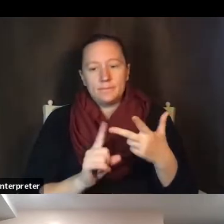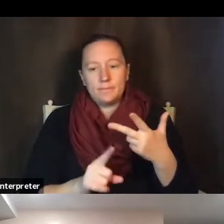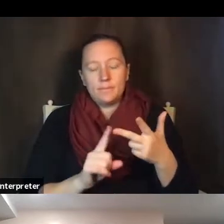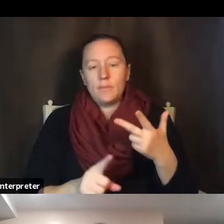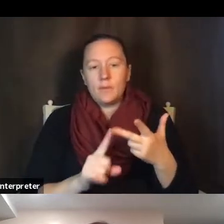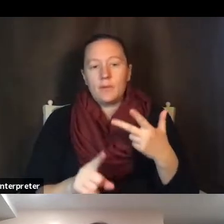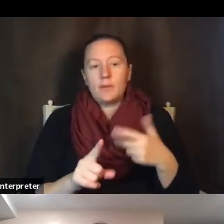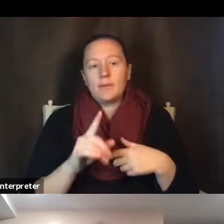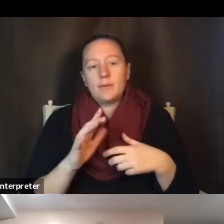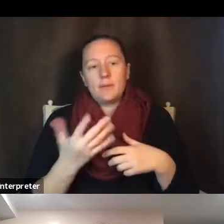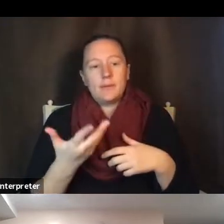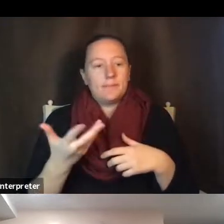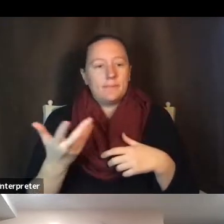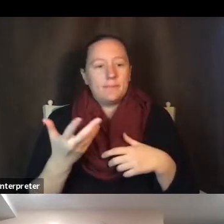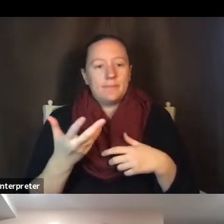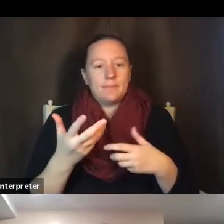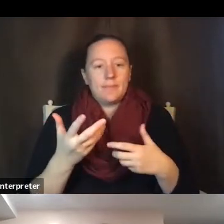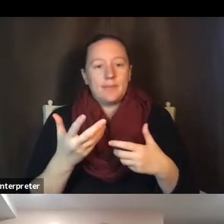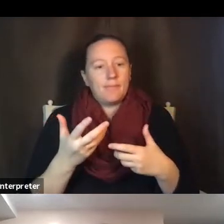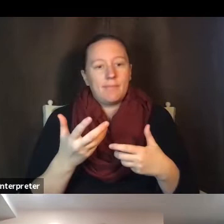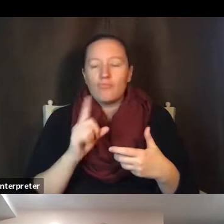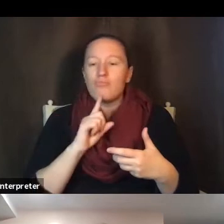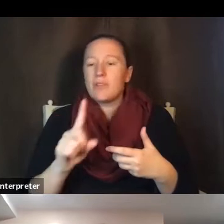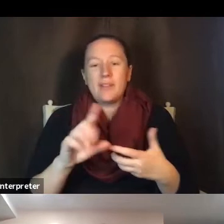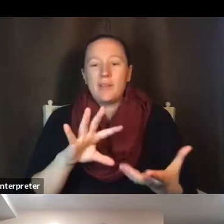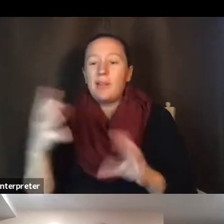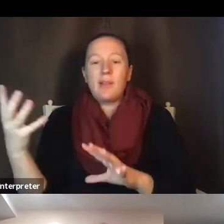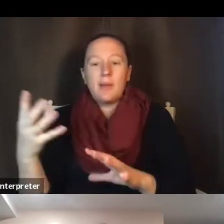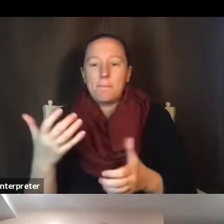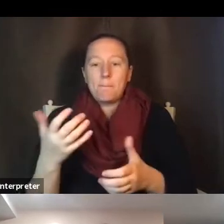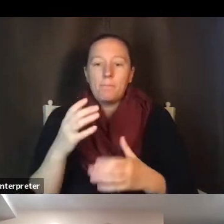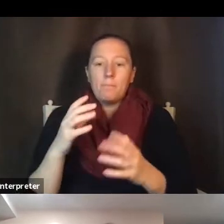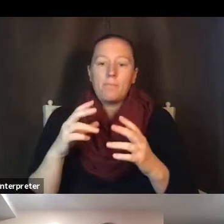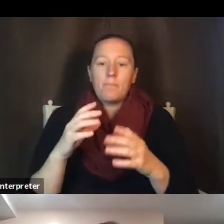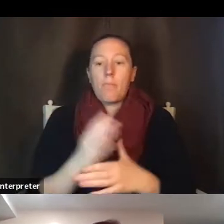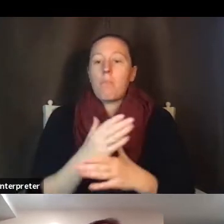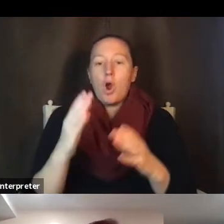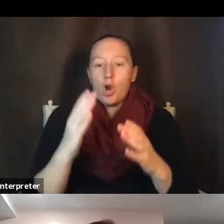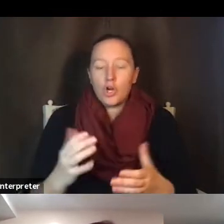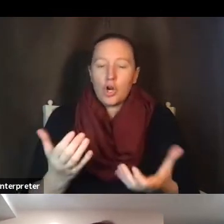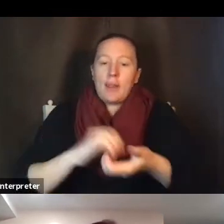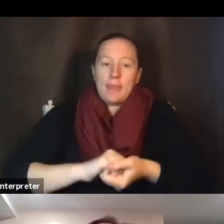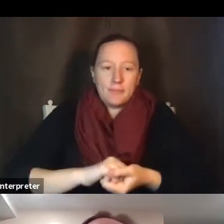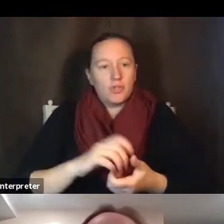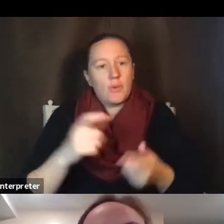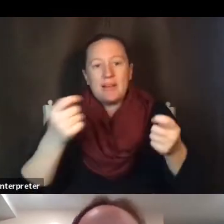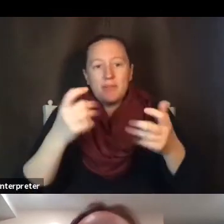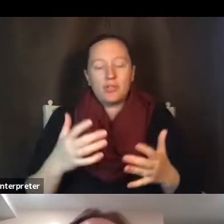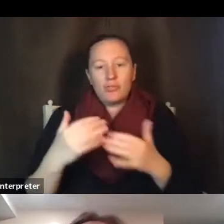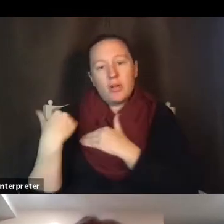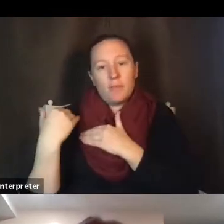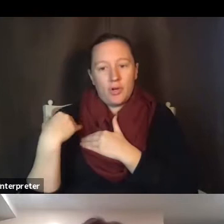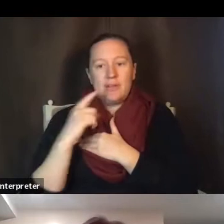it really stymies partner collaboration. So administrative burden was certainly a challenge that we heard